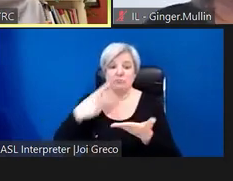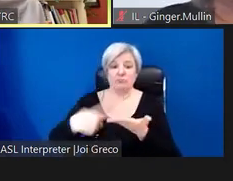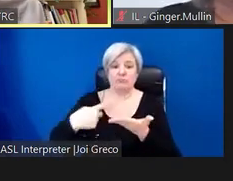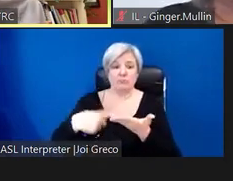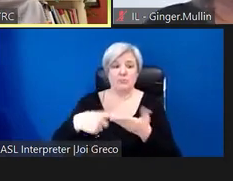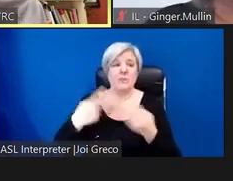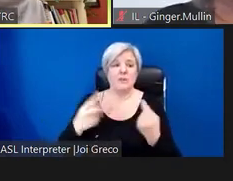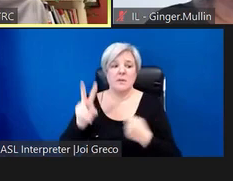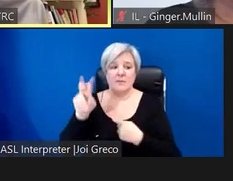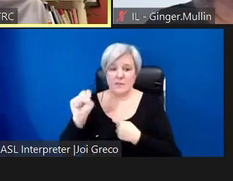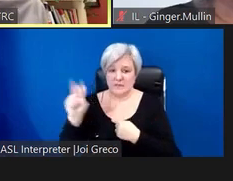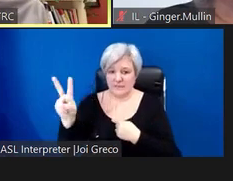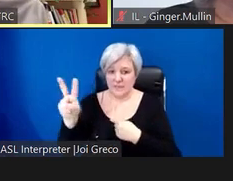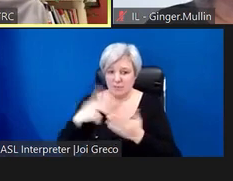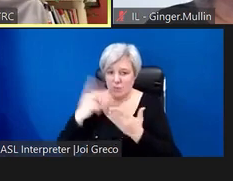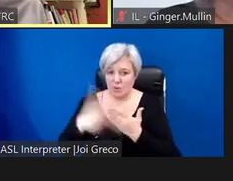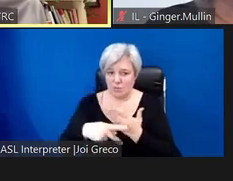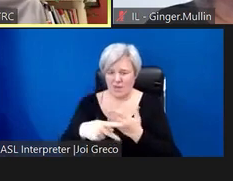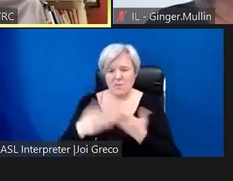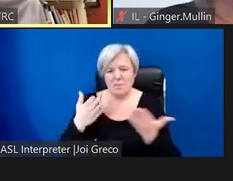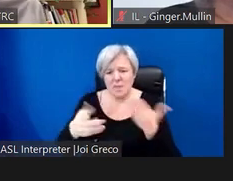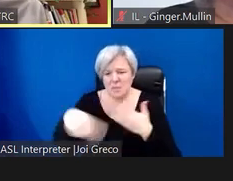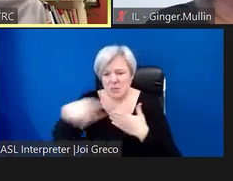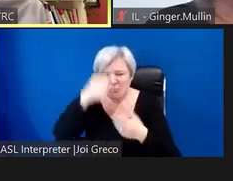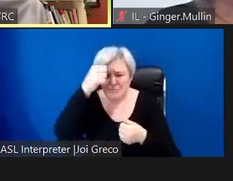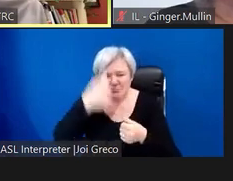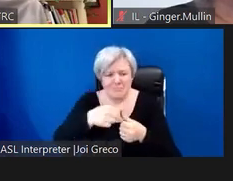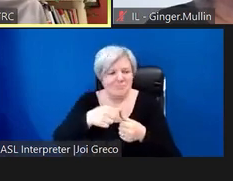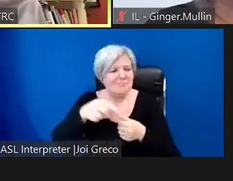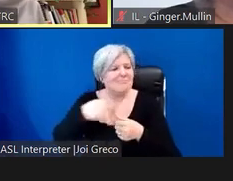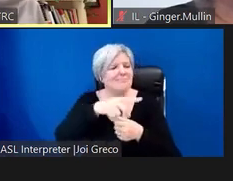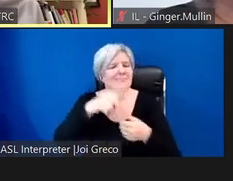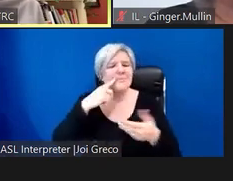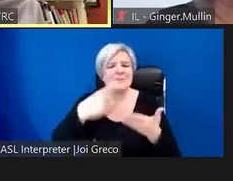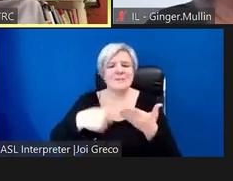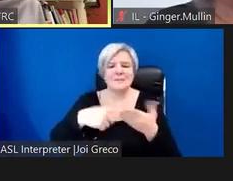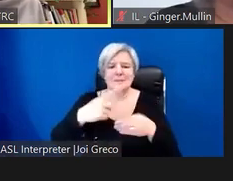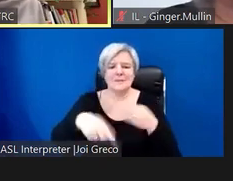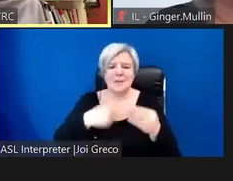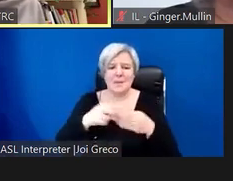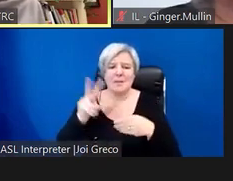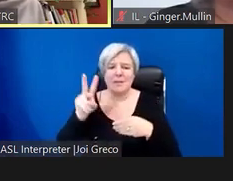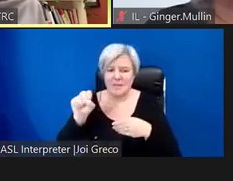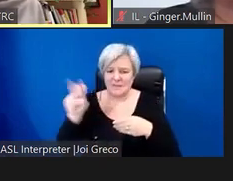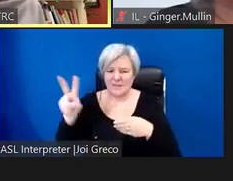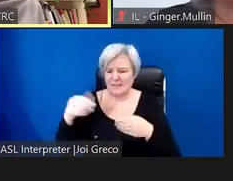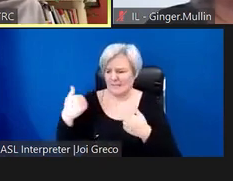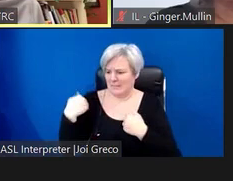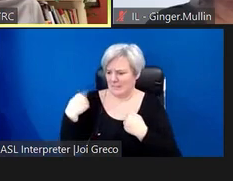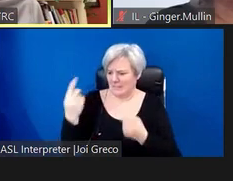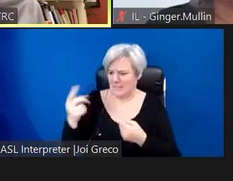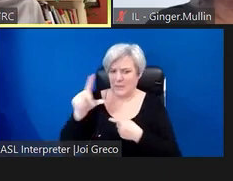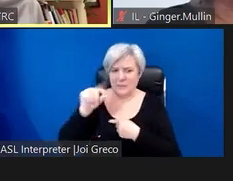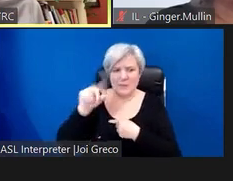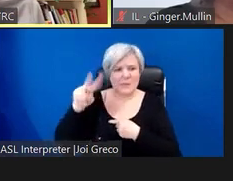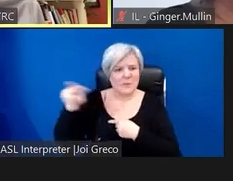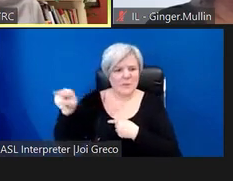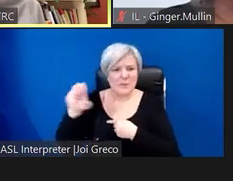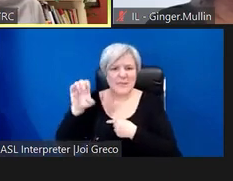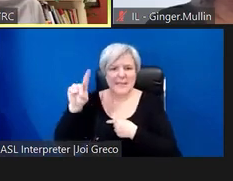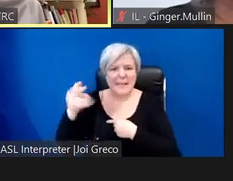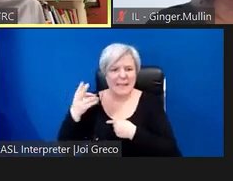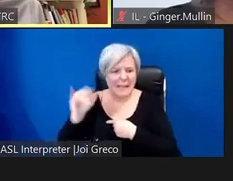virtual site visit. You may have all remember us talking about the virtual site visit during the 2022 EHDI coordinator